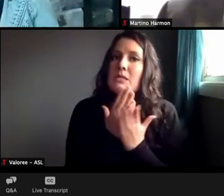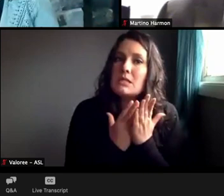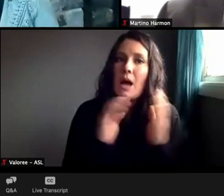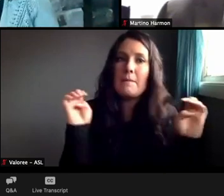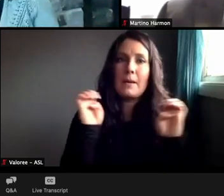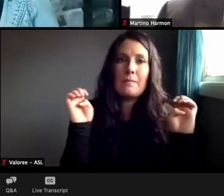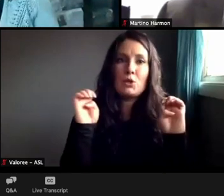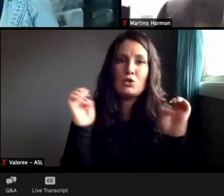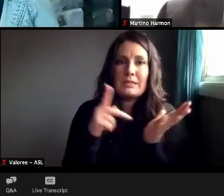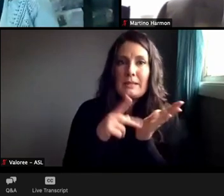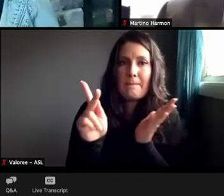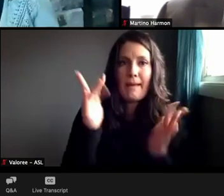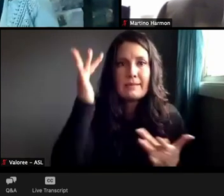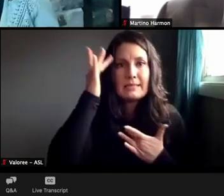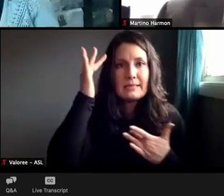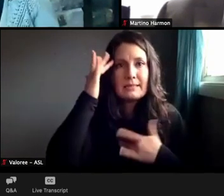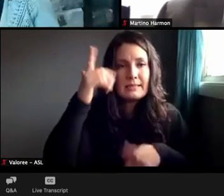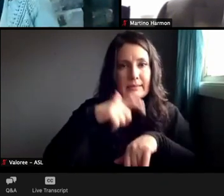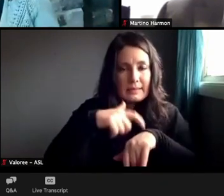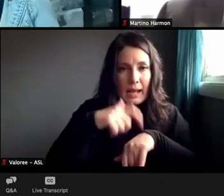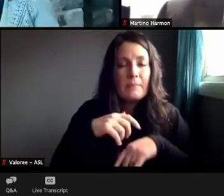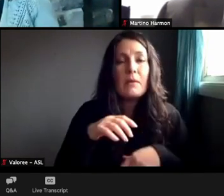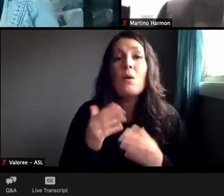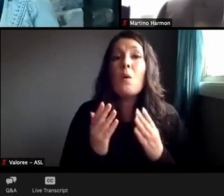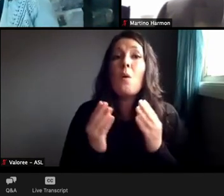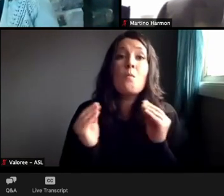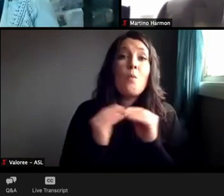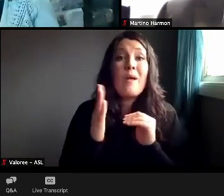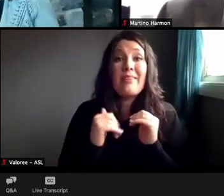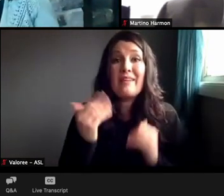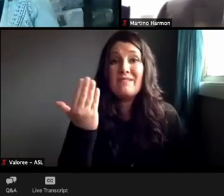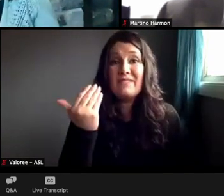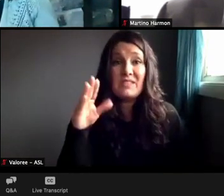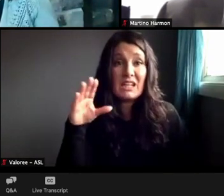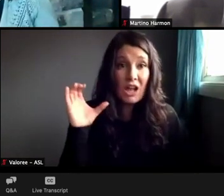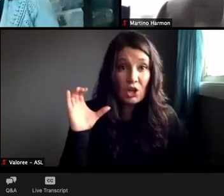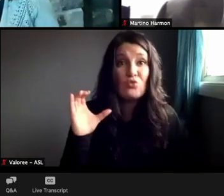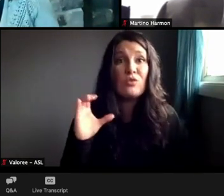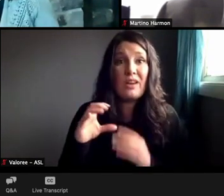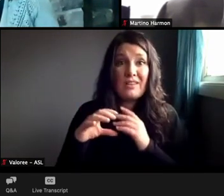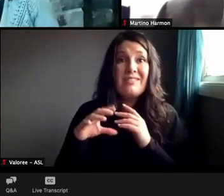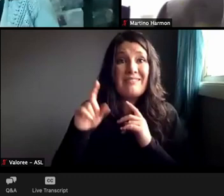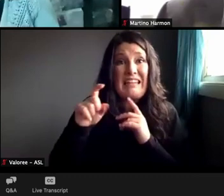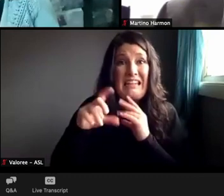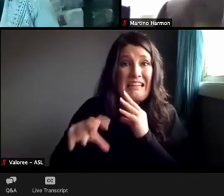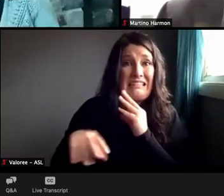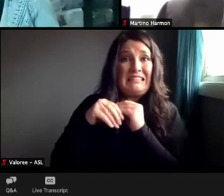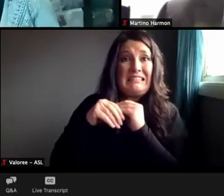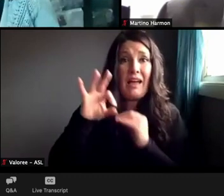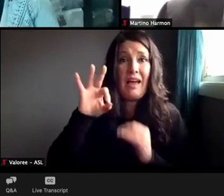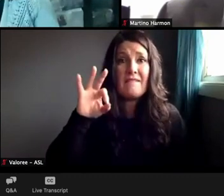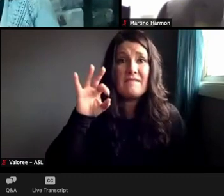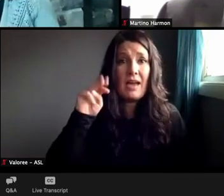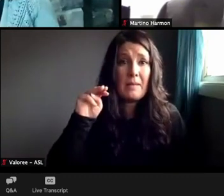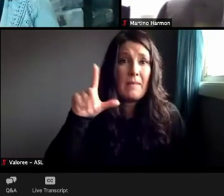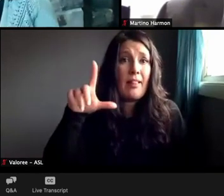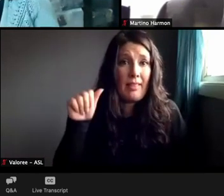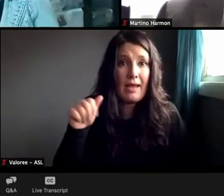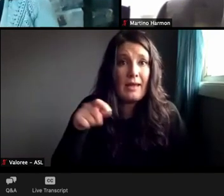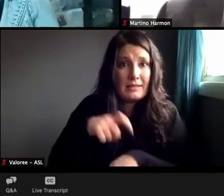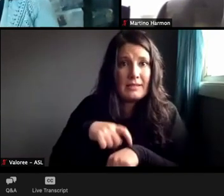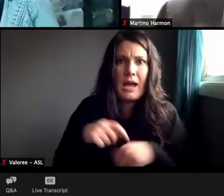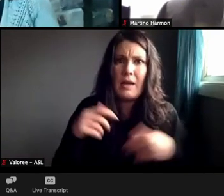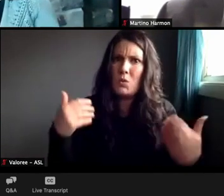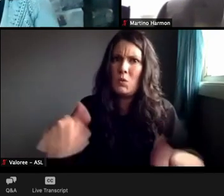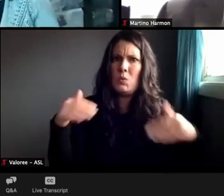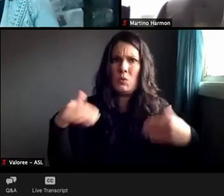leave time, and over 1,500 individuals use expanded FMLA. So we know these are extremely important